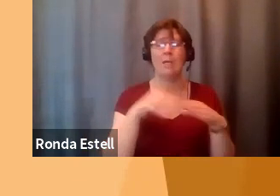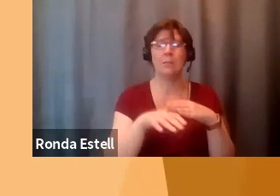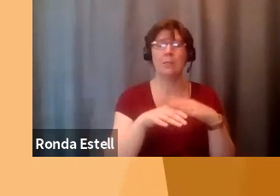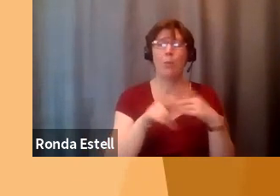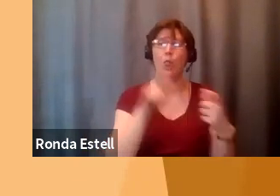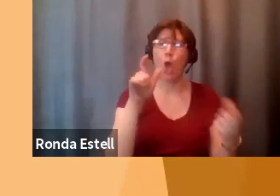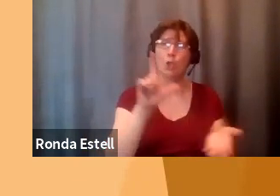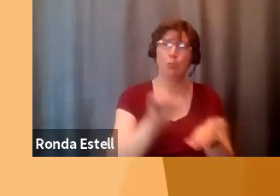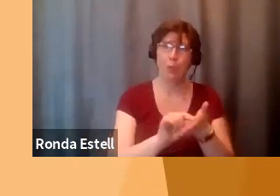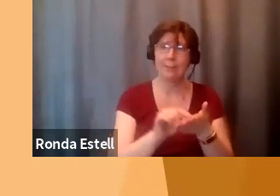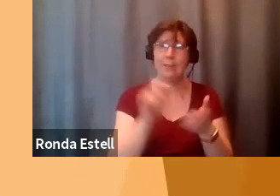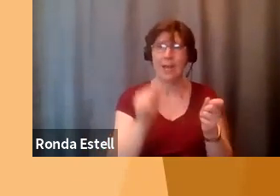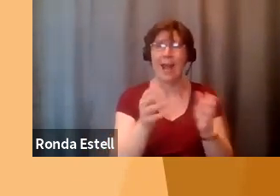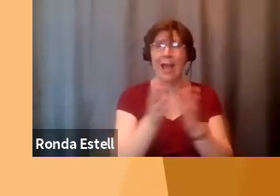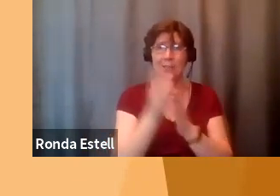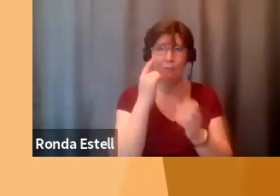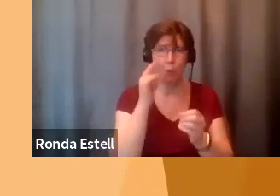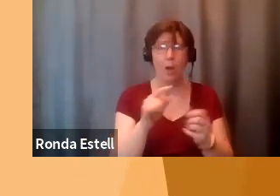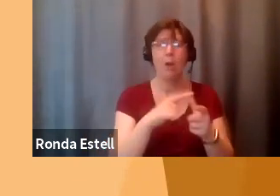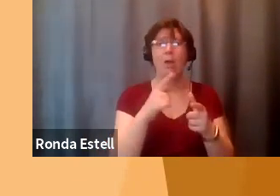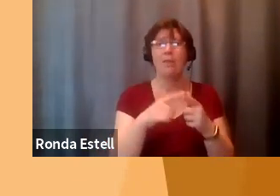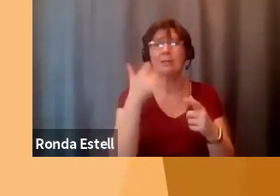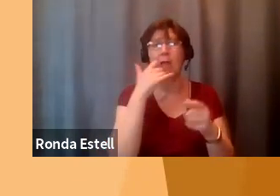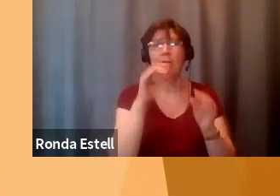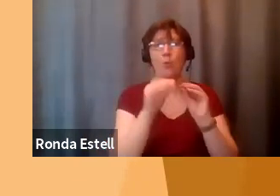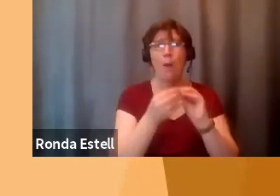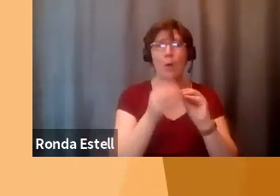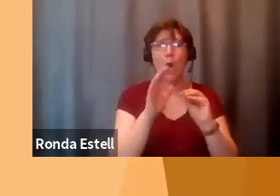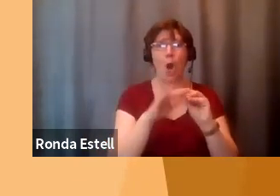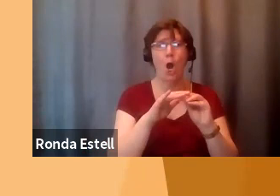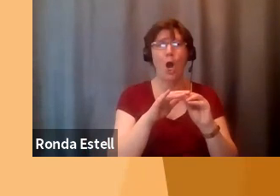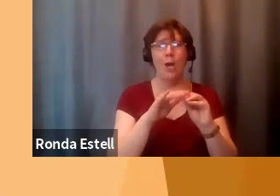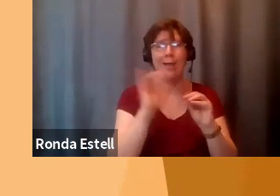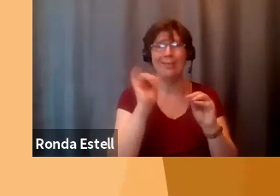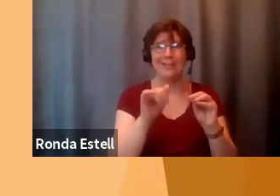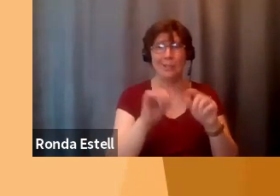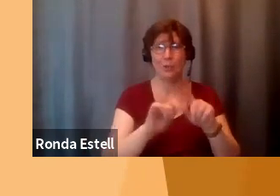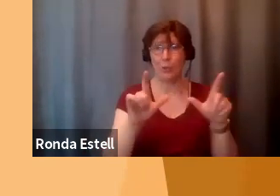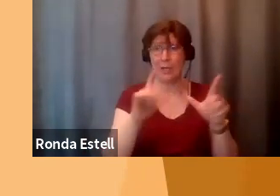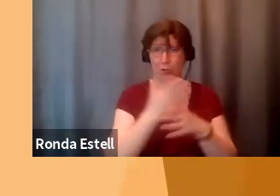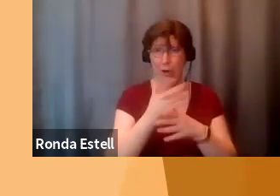guides that you can ask for. And there's a phone number on the screen, which we can share later, which is